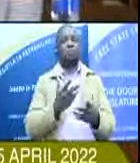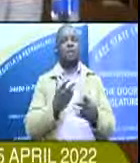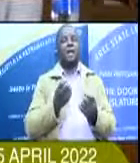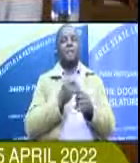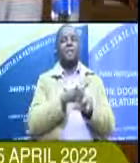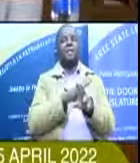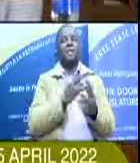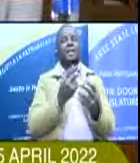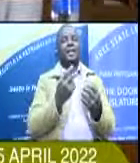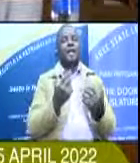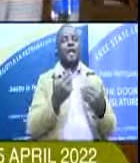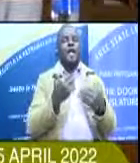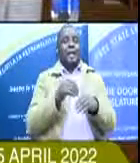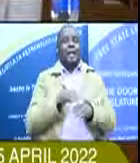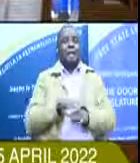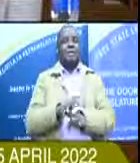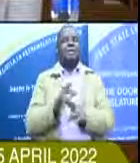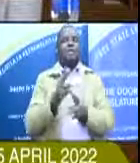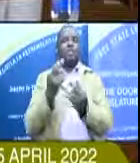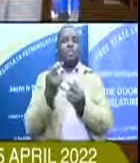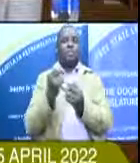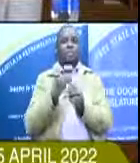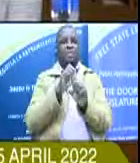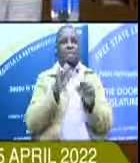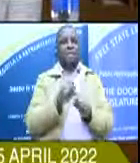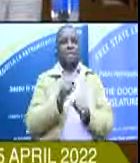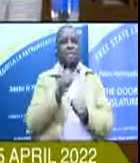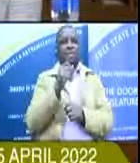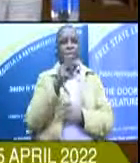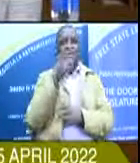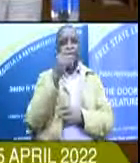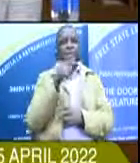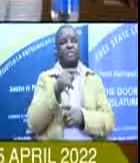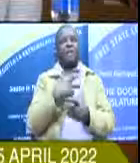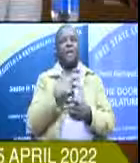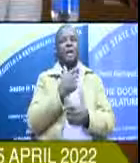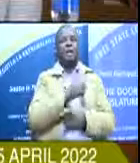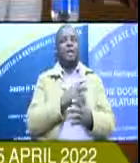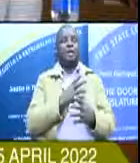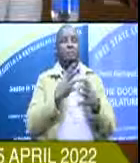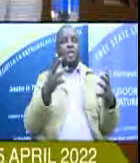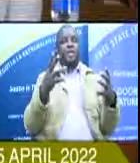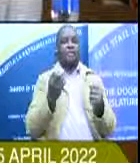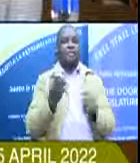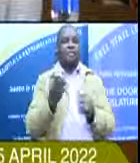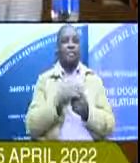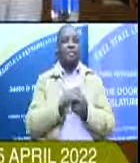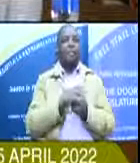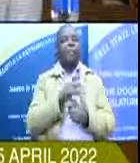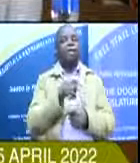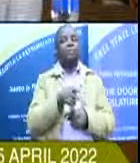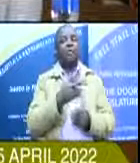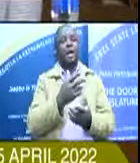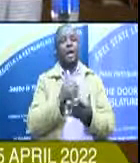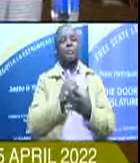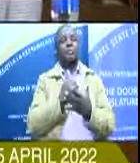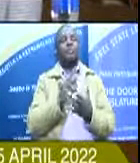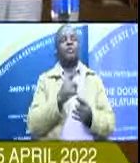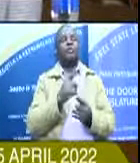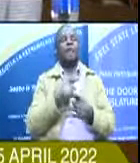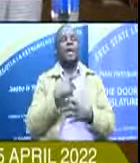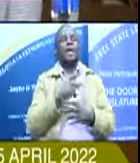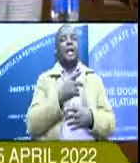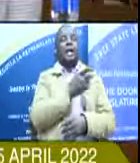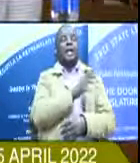implementing an integrated patient care information system in our large hospitals. These will enhance continuity of clinical